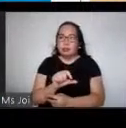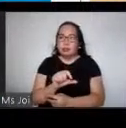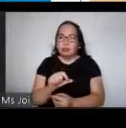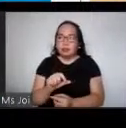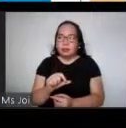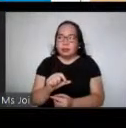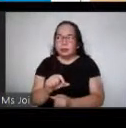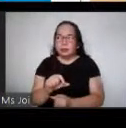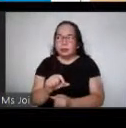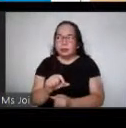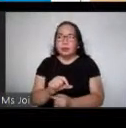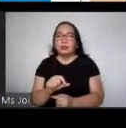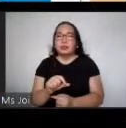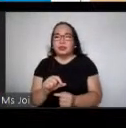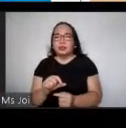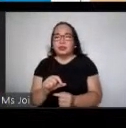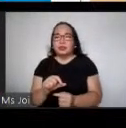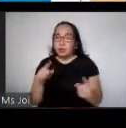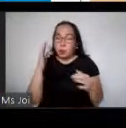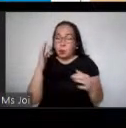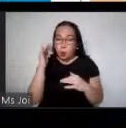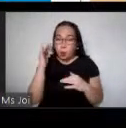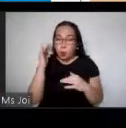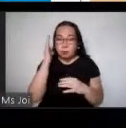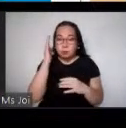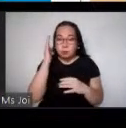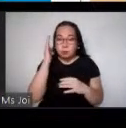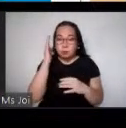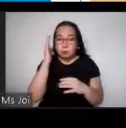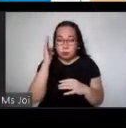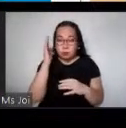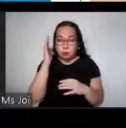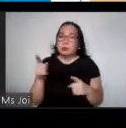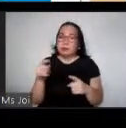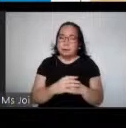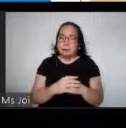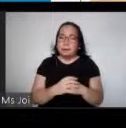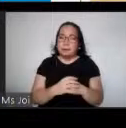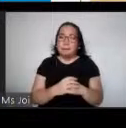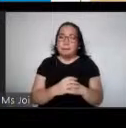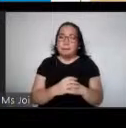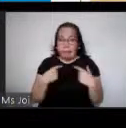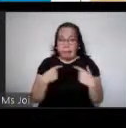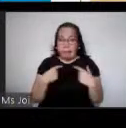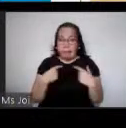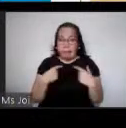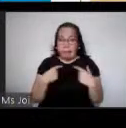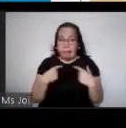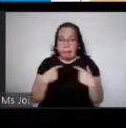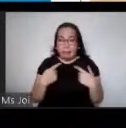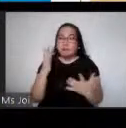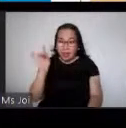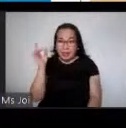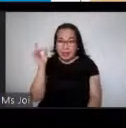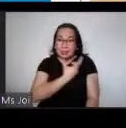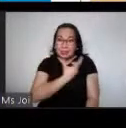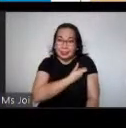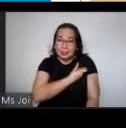So hopefully in the future, in the near future, we will have a vaccine against SARS.